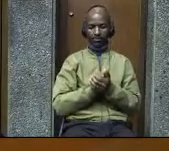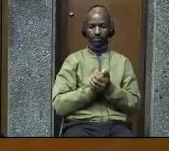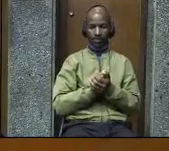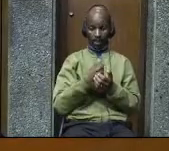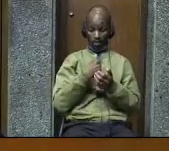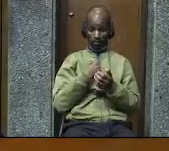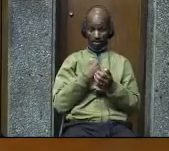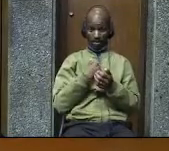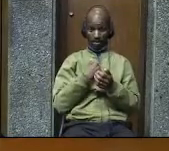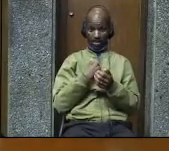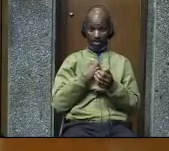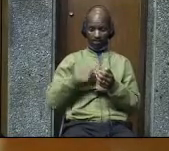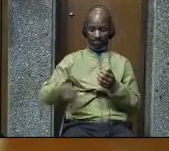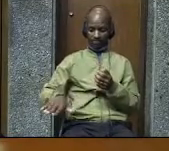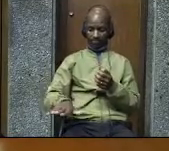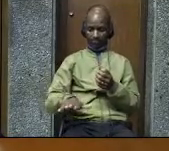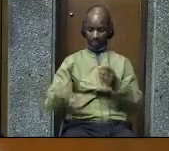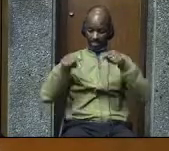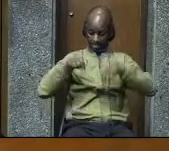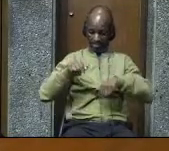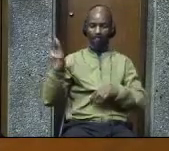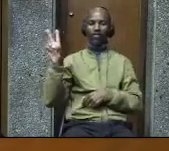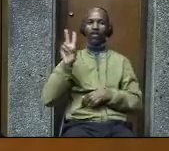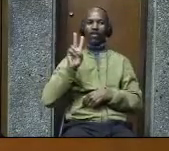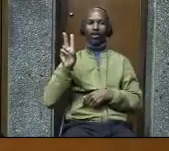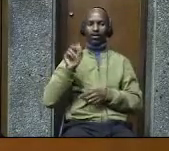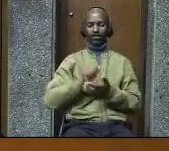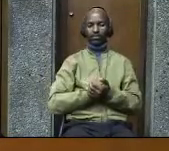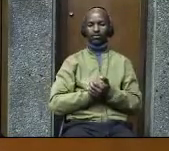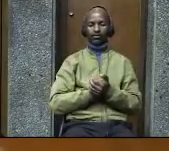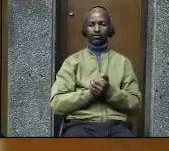I'm a resident here in Vereeniging.